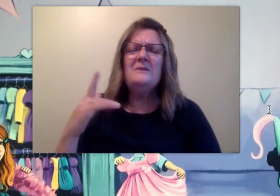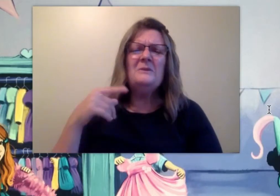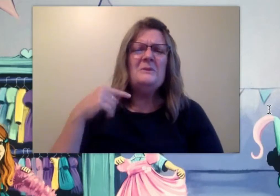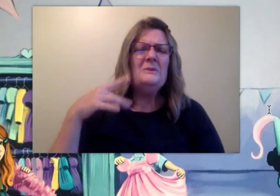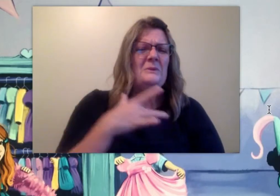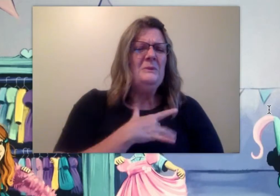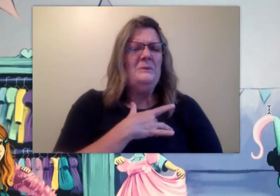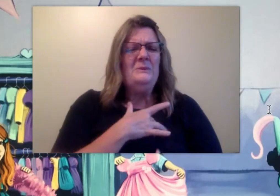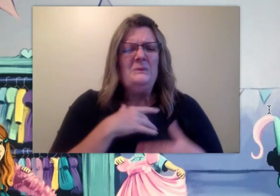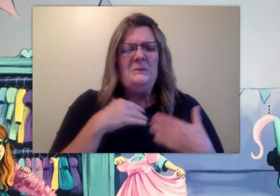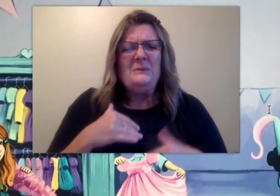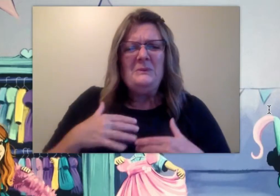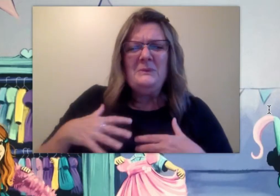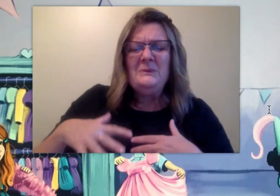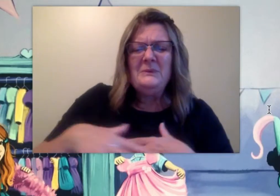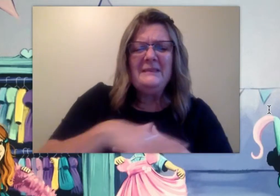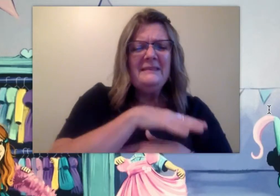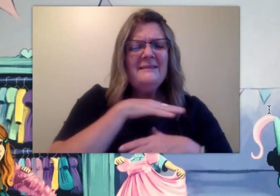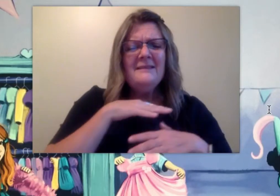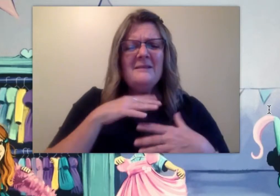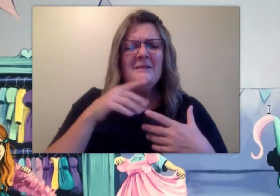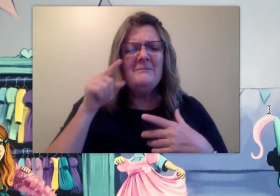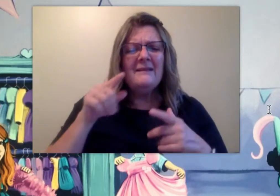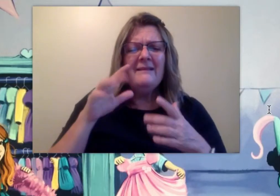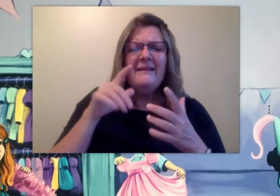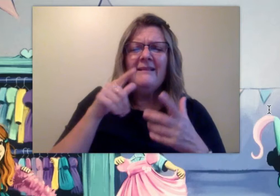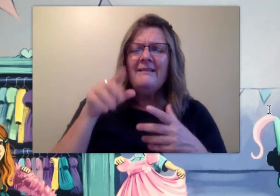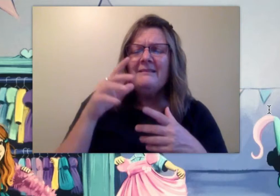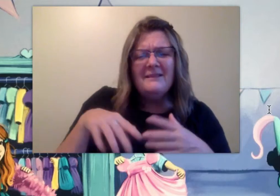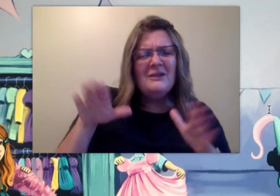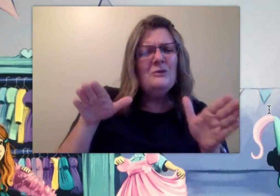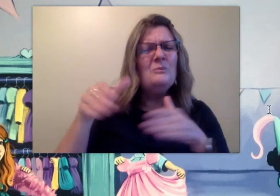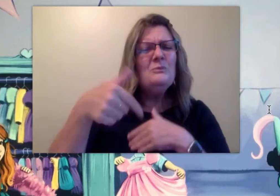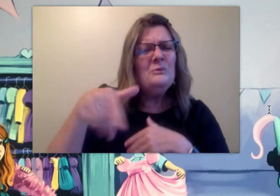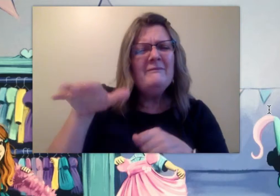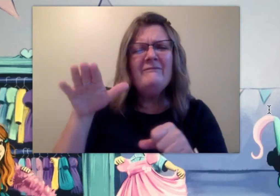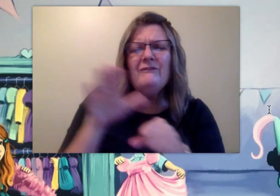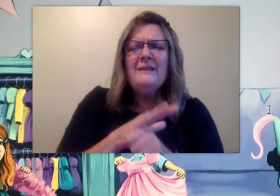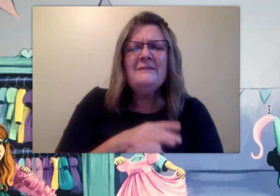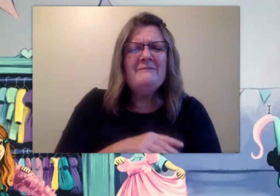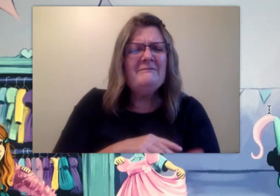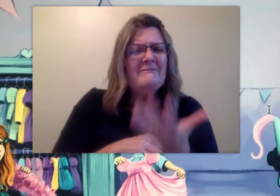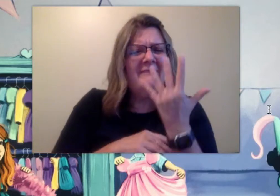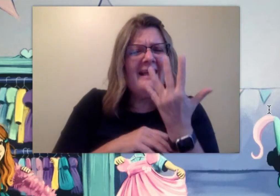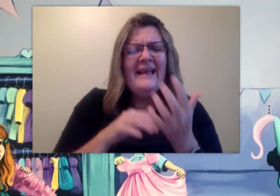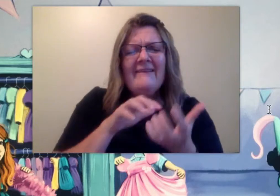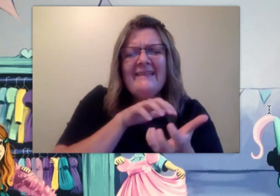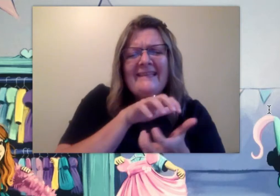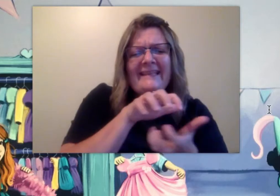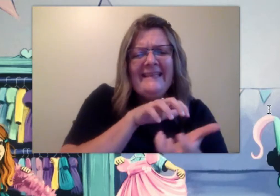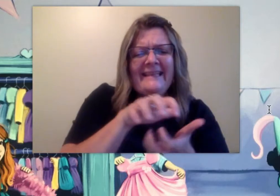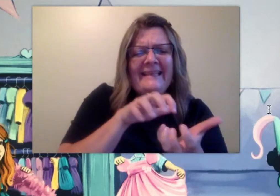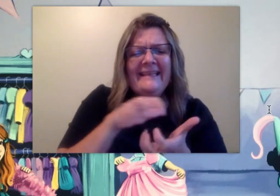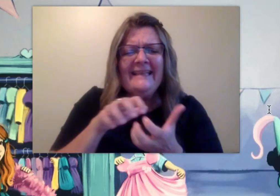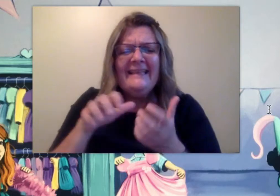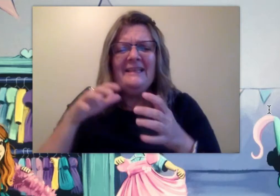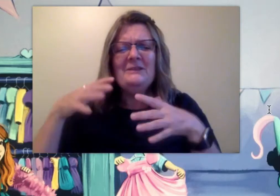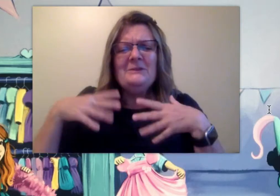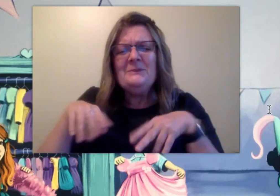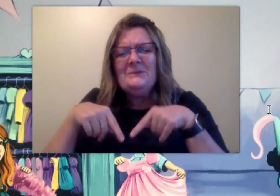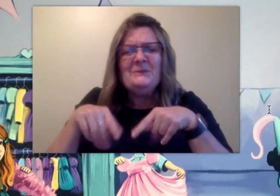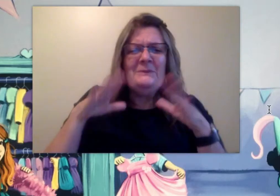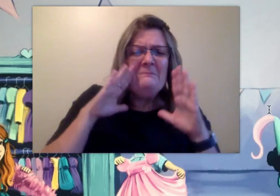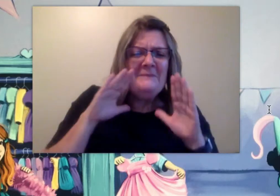Deep in the heart of the kingdom, there were giggles and squeals coming out of a